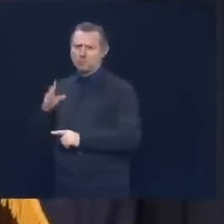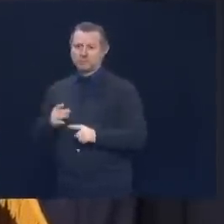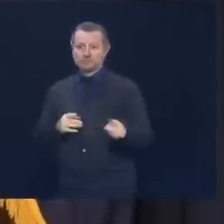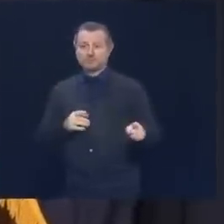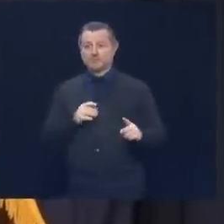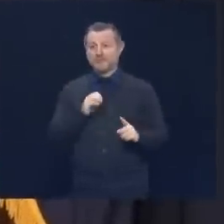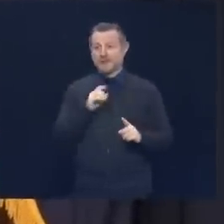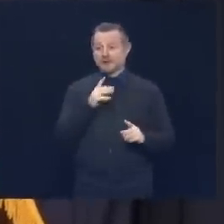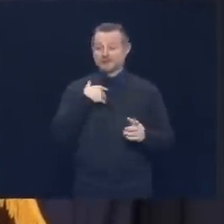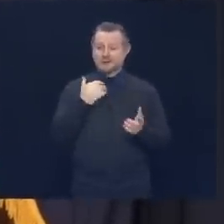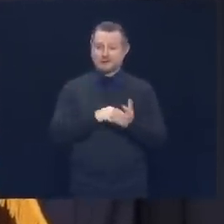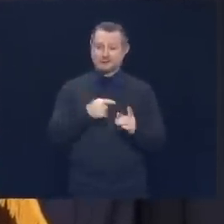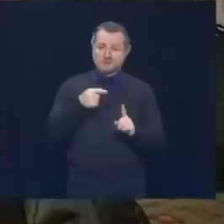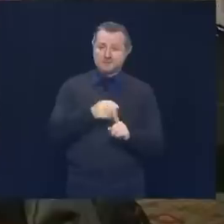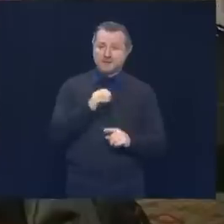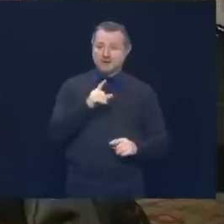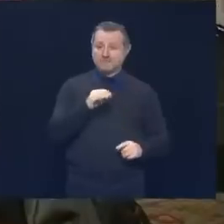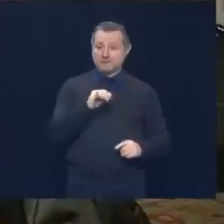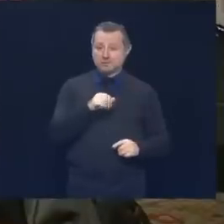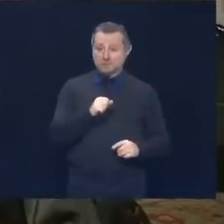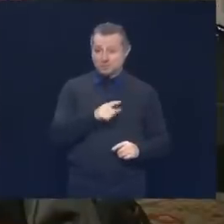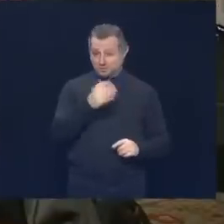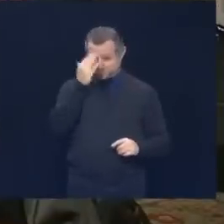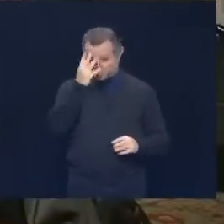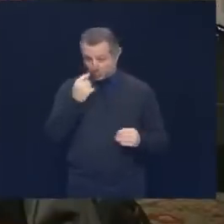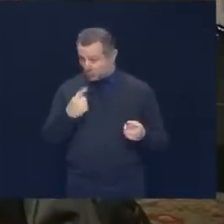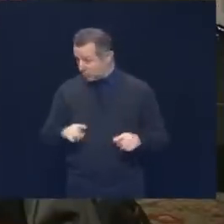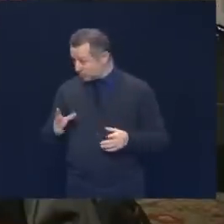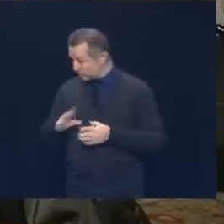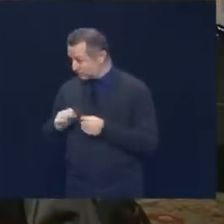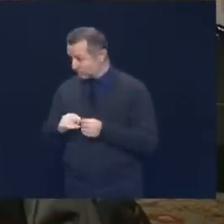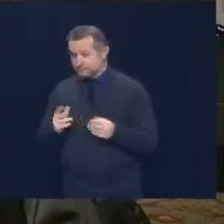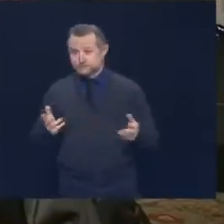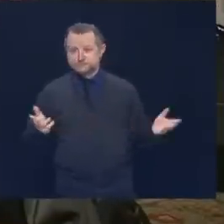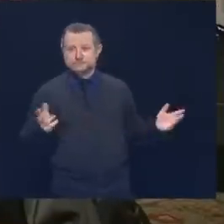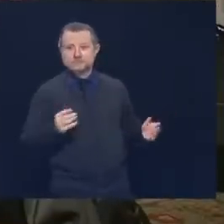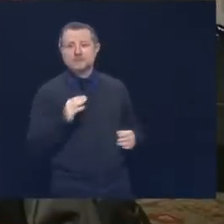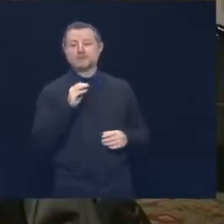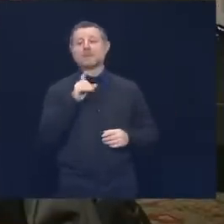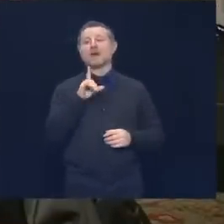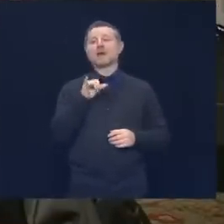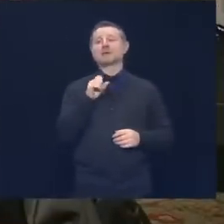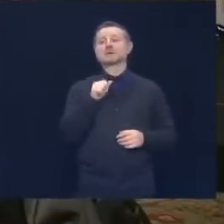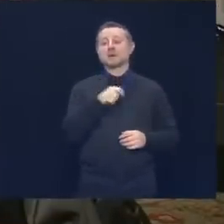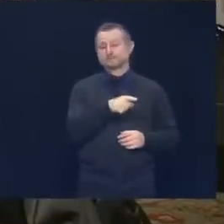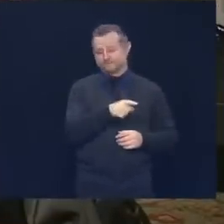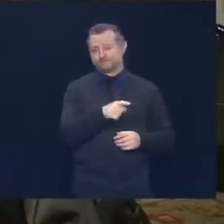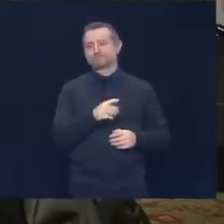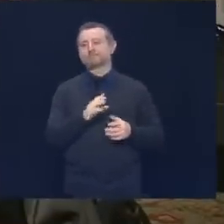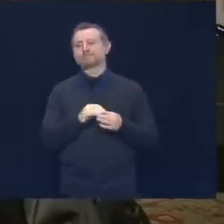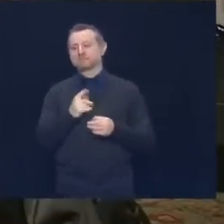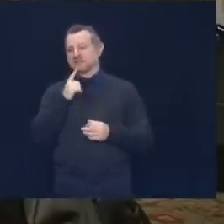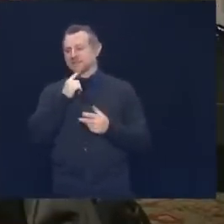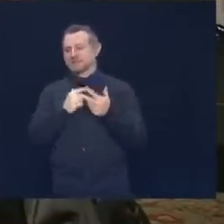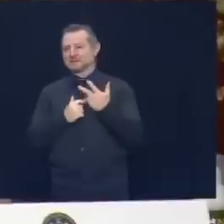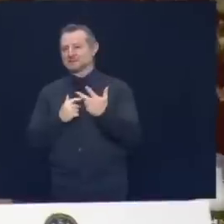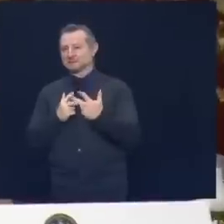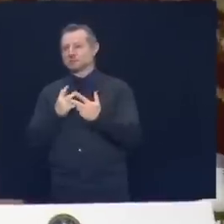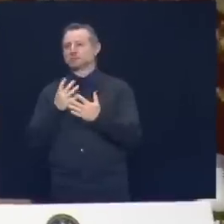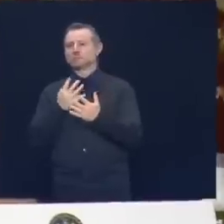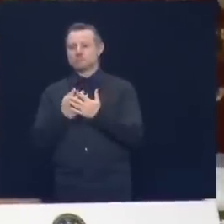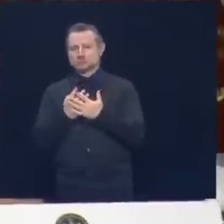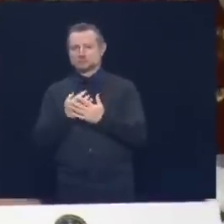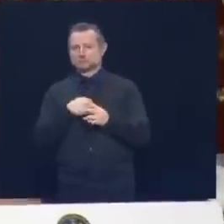I can't speak to. Does anyone know the situation in Elmira? Yeah, there are actually 3 prisons that we're monitoring very closely right now. Elmira